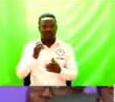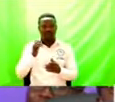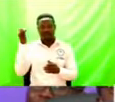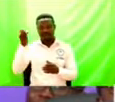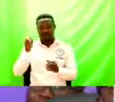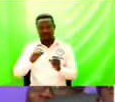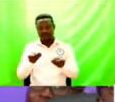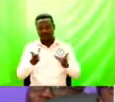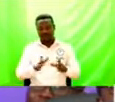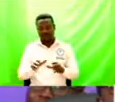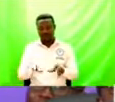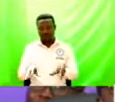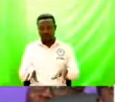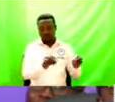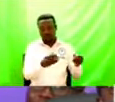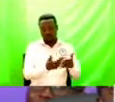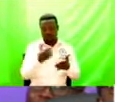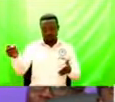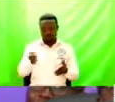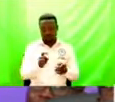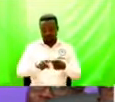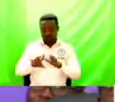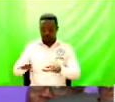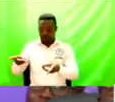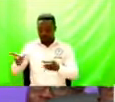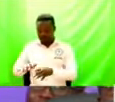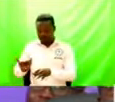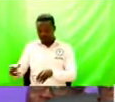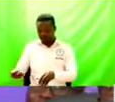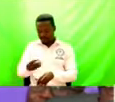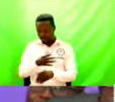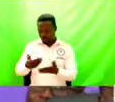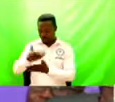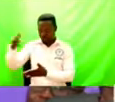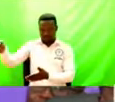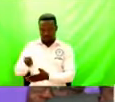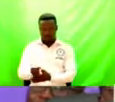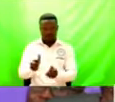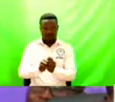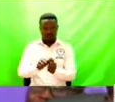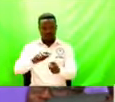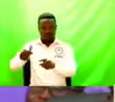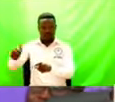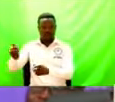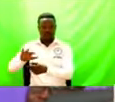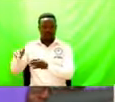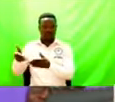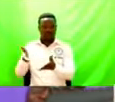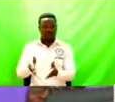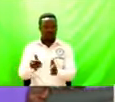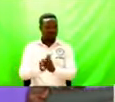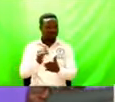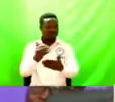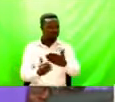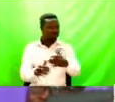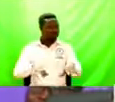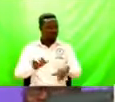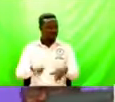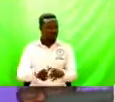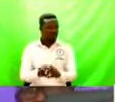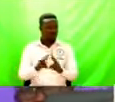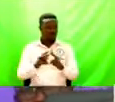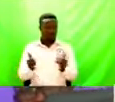new, but we have the children's director who is also new, together with the other ones whose mandates have been renewed. And there are